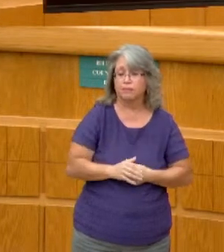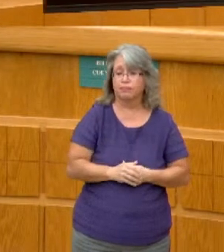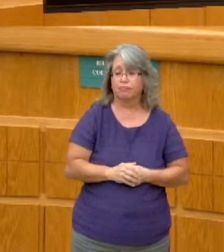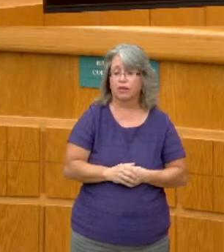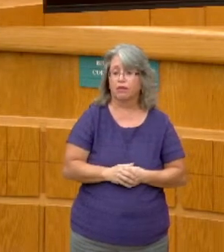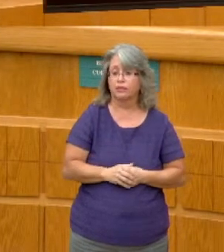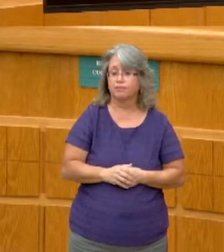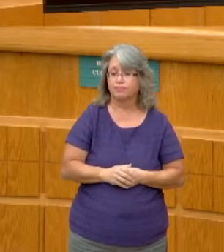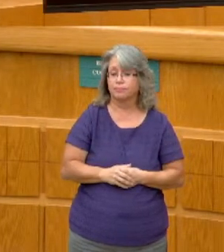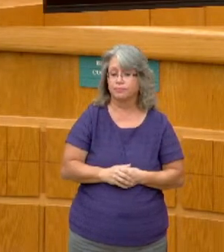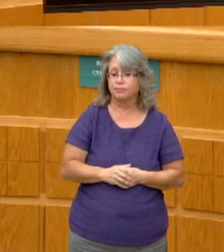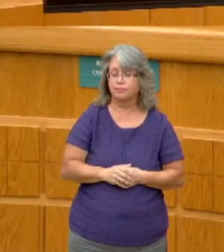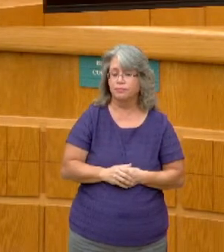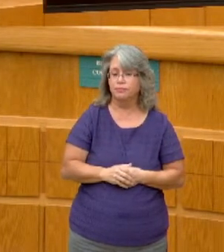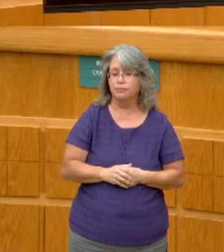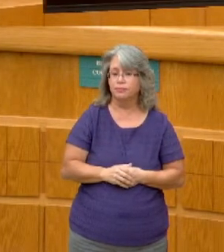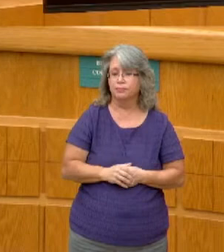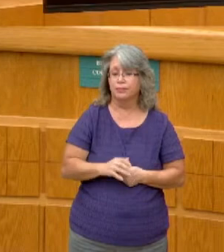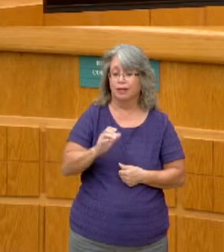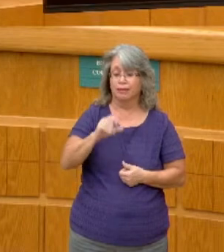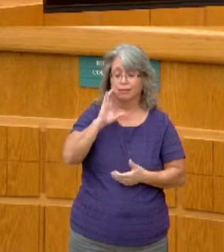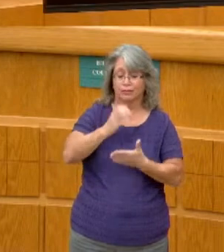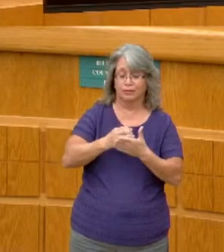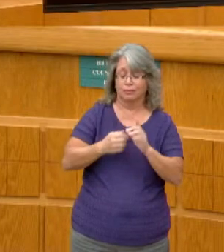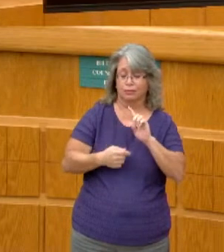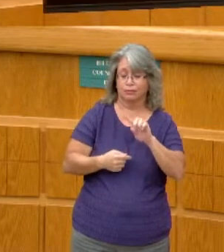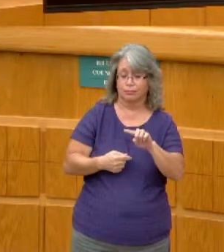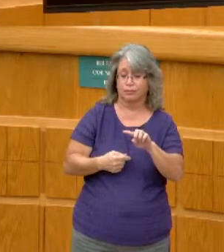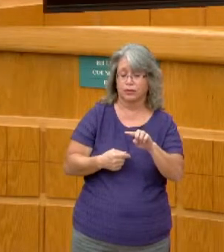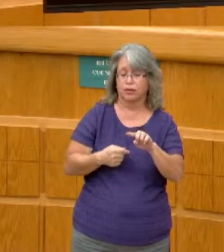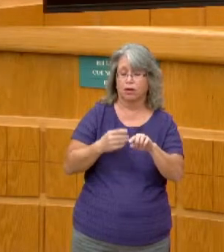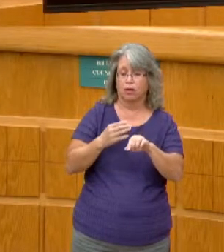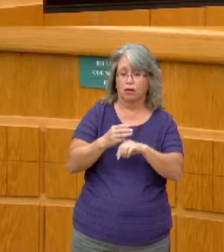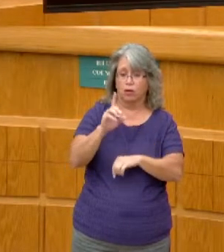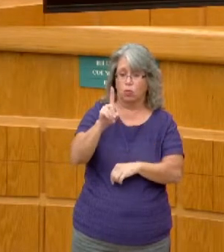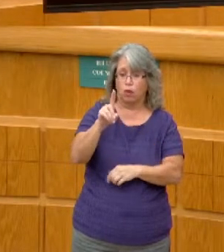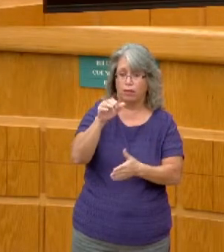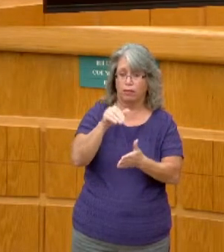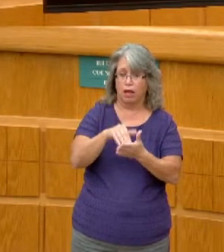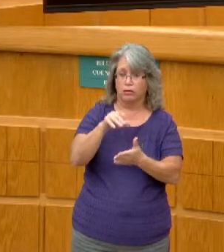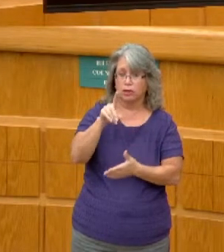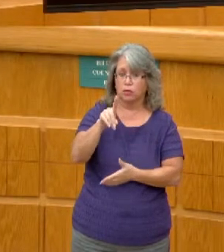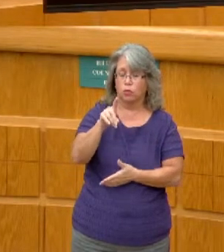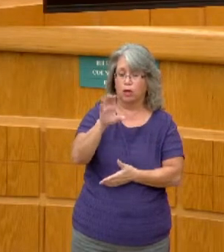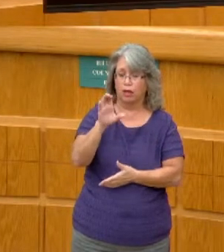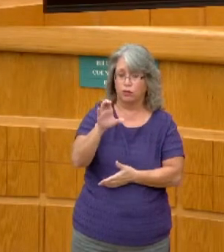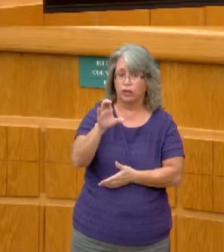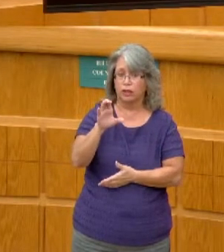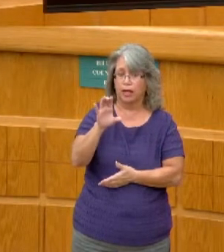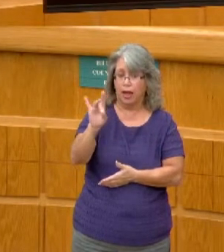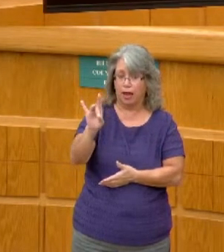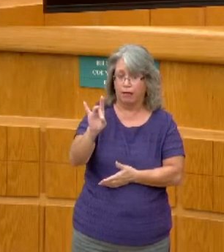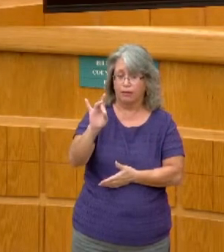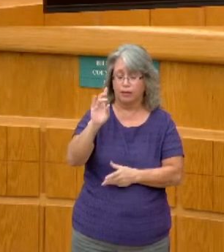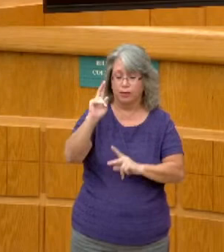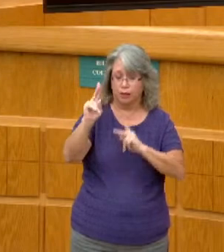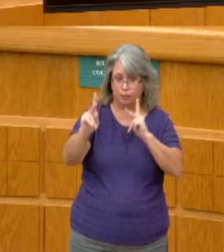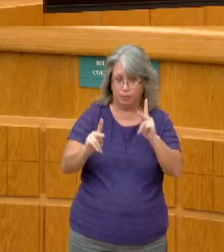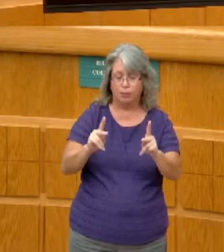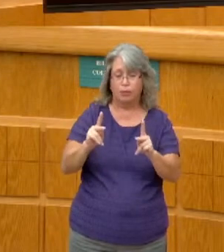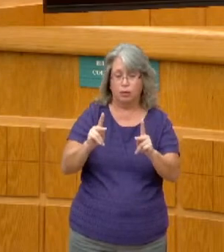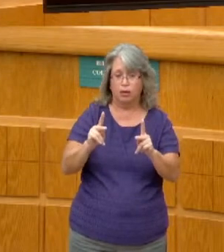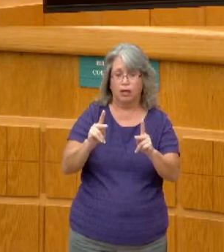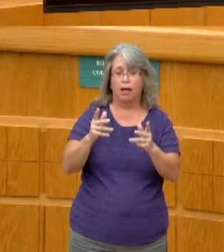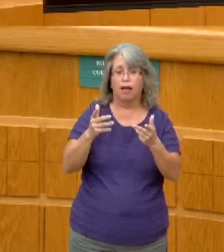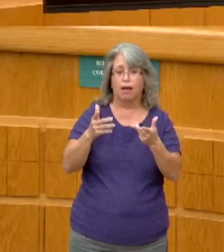Next slide. This is a total of over 1,100 people, 1,108 to be exact, people